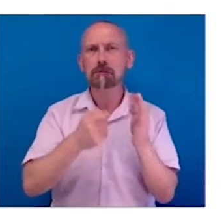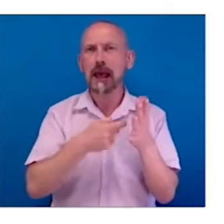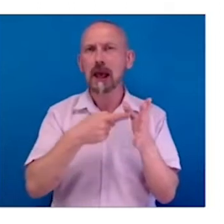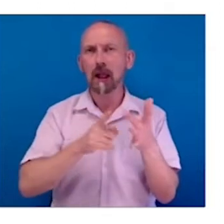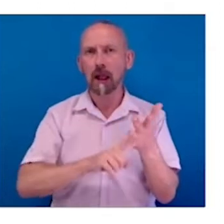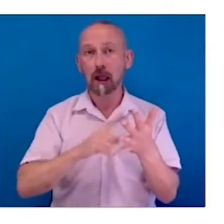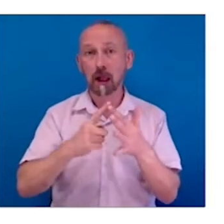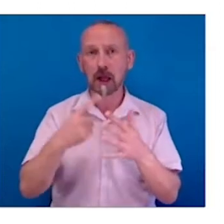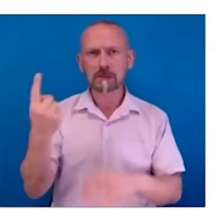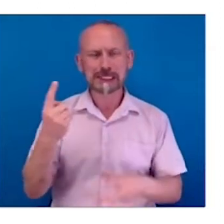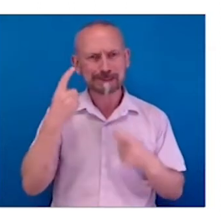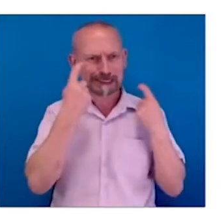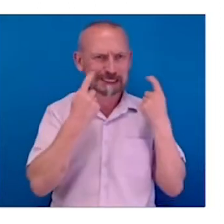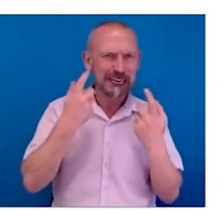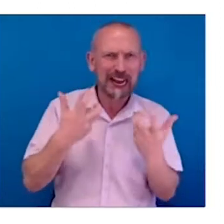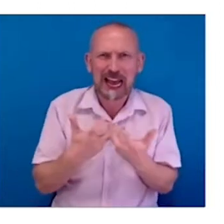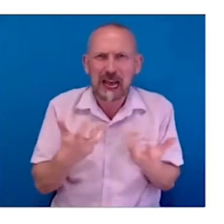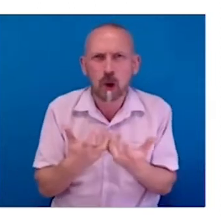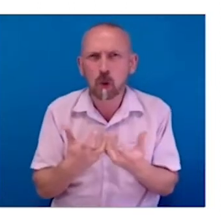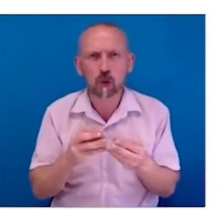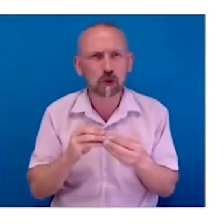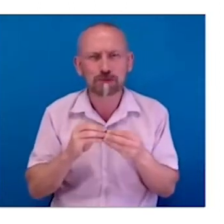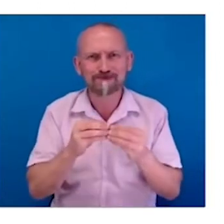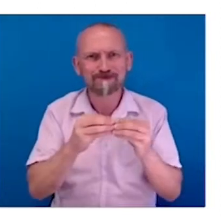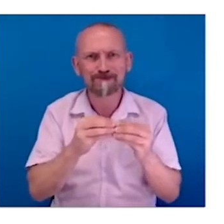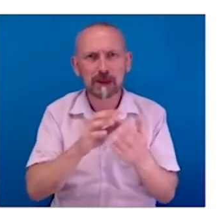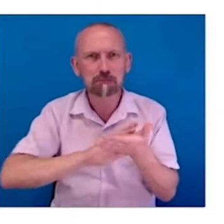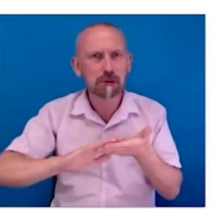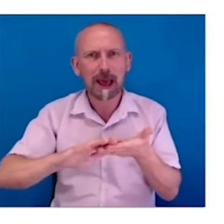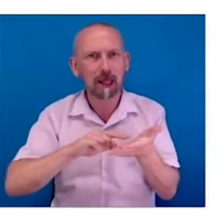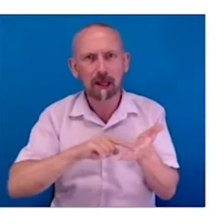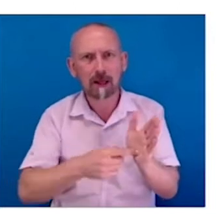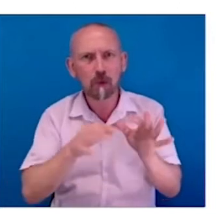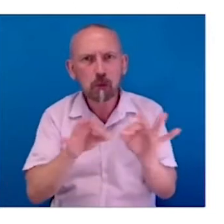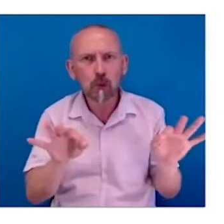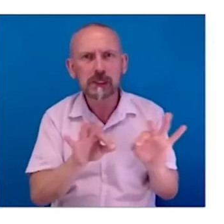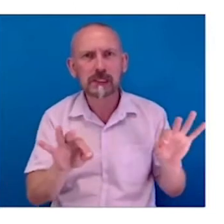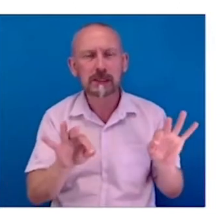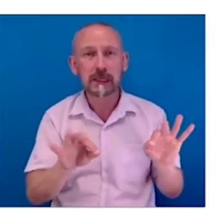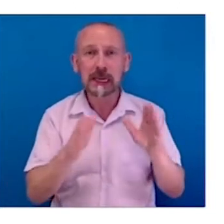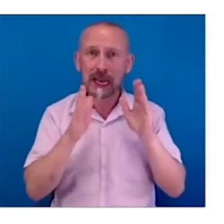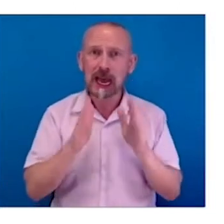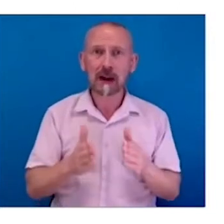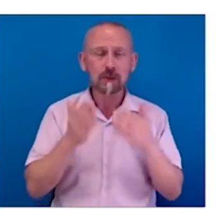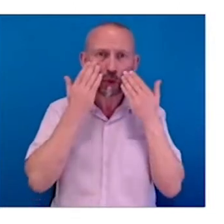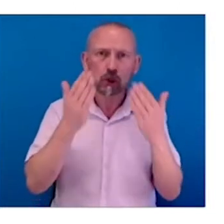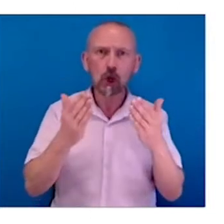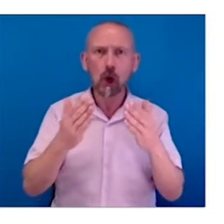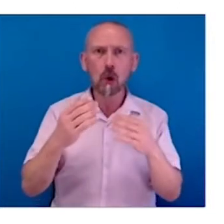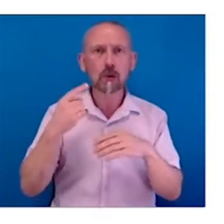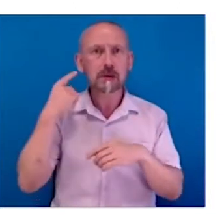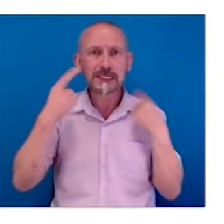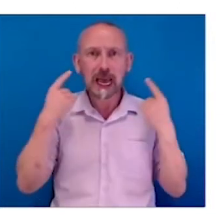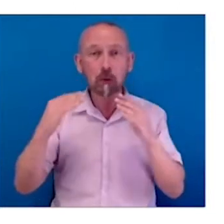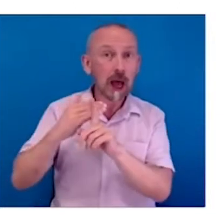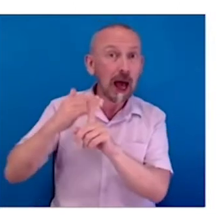to convey not only the pitch, but also the duration of notes, and the huge variety of other